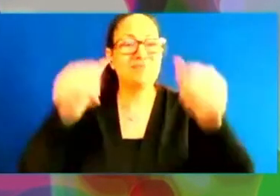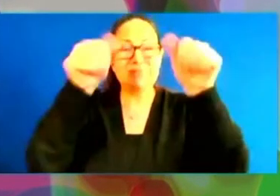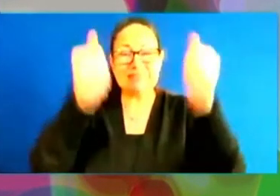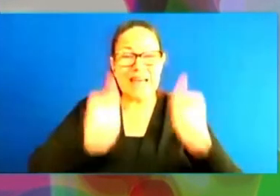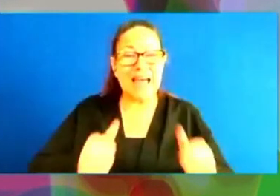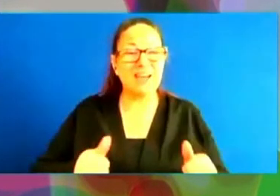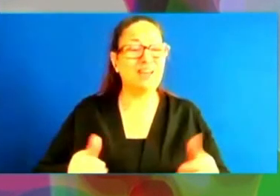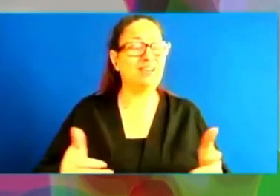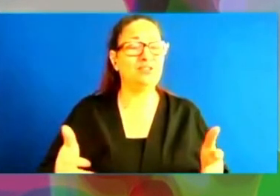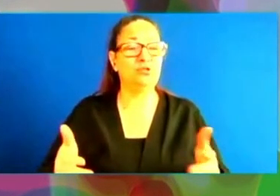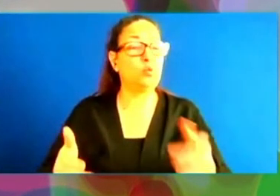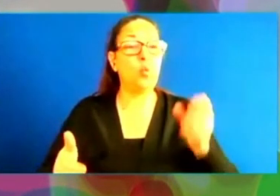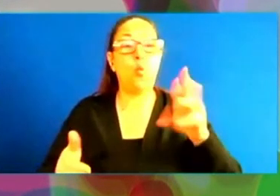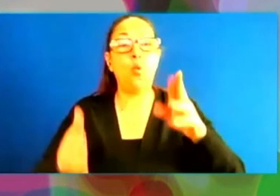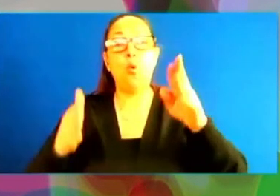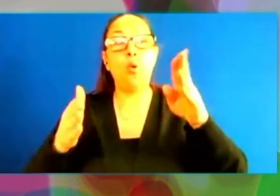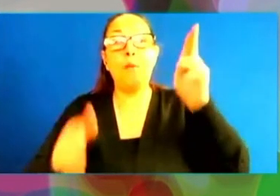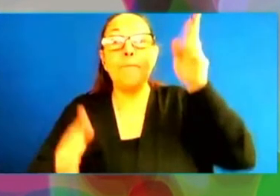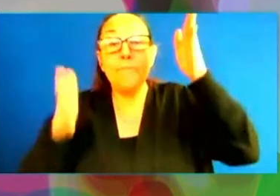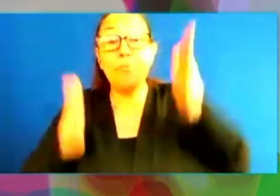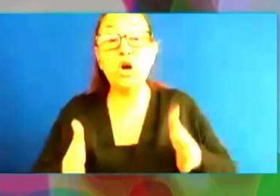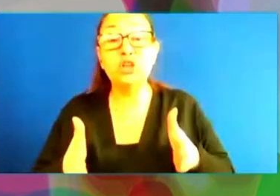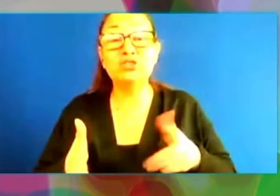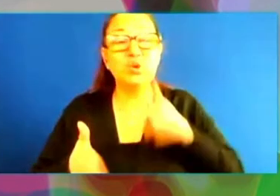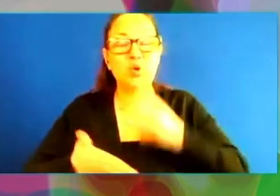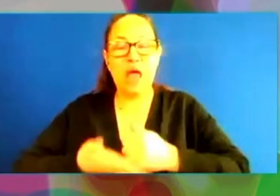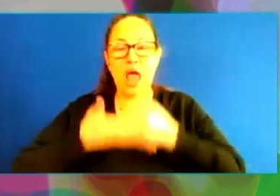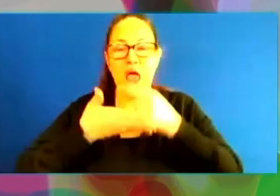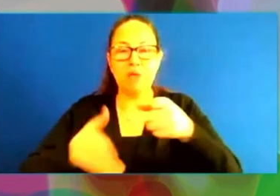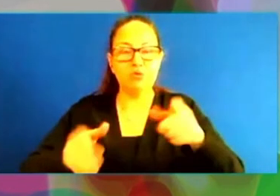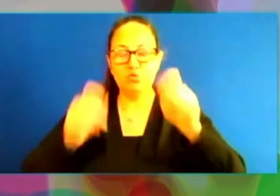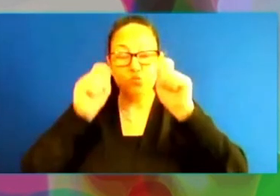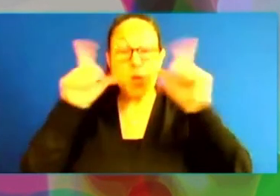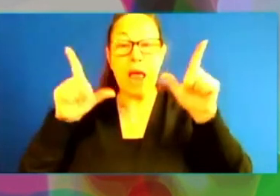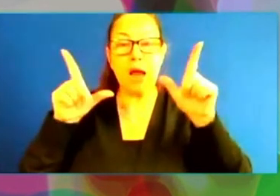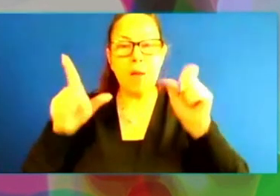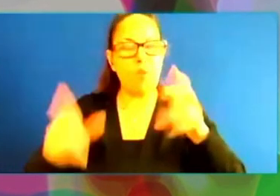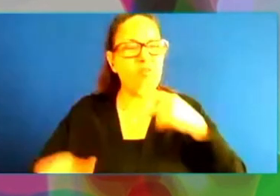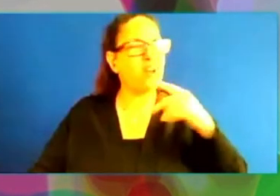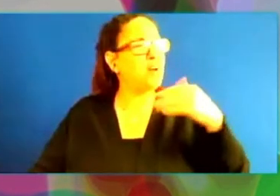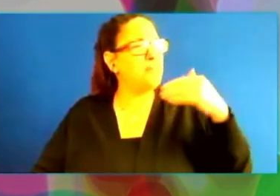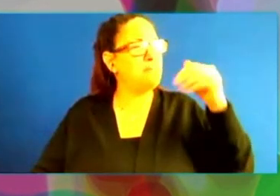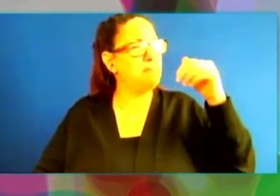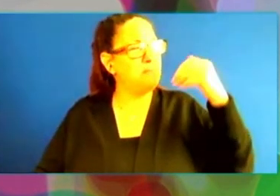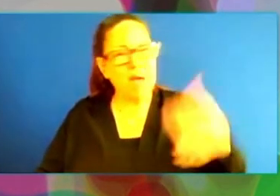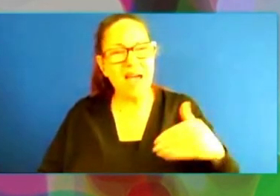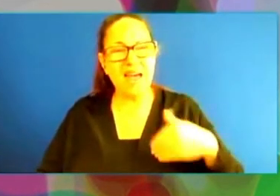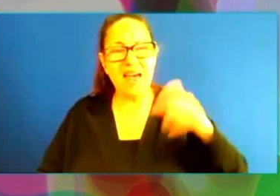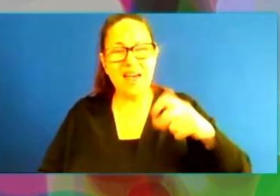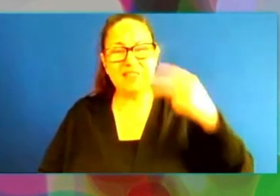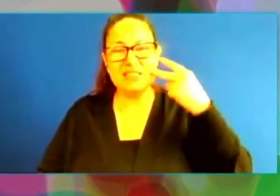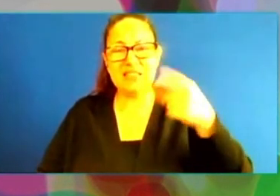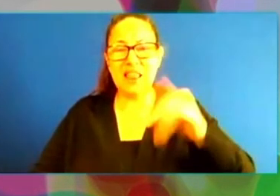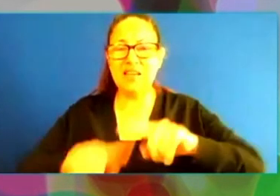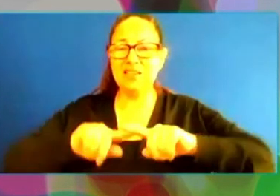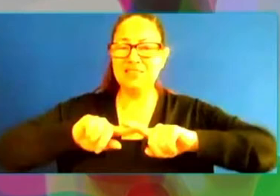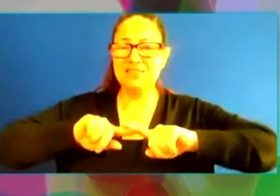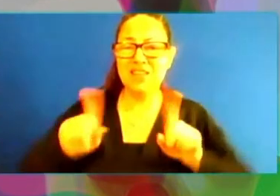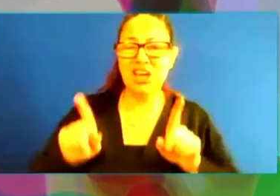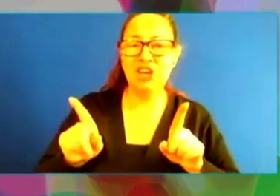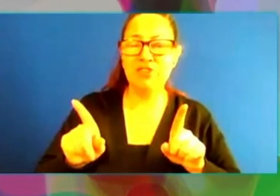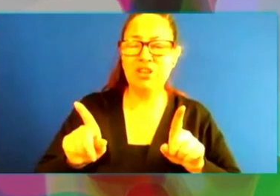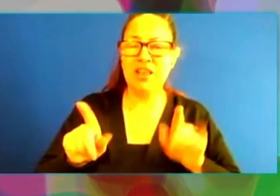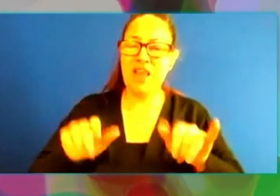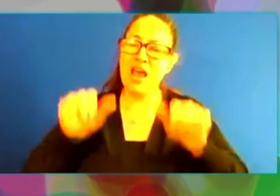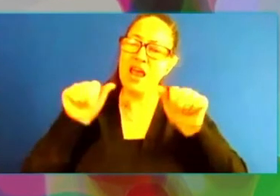a historical figure maybe, that helped you wake up or like think like, man, I got to see this differently, and that enabled